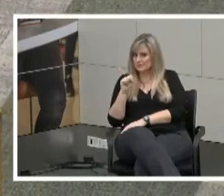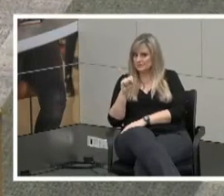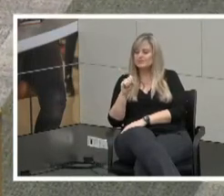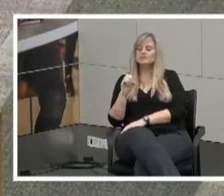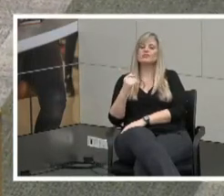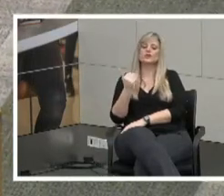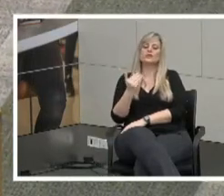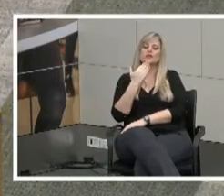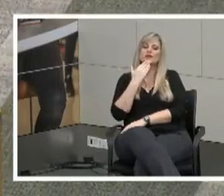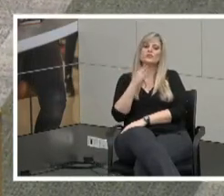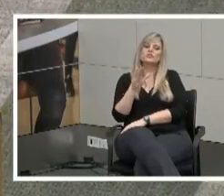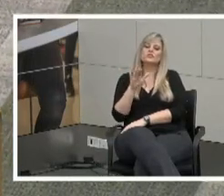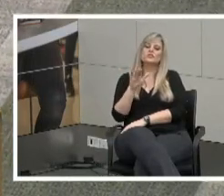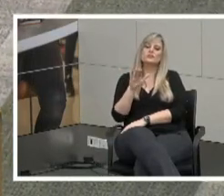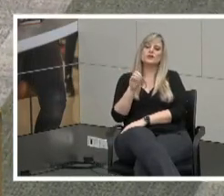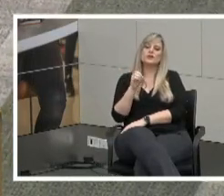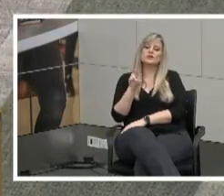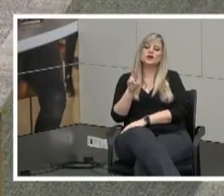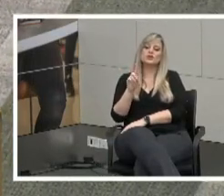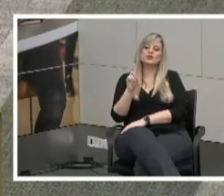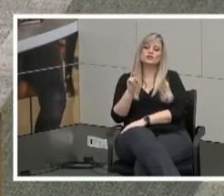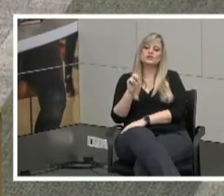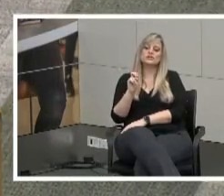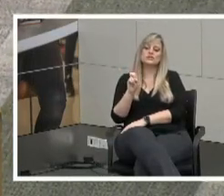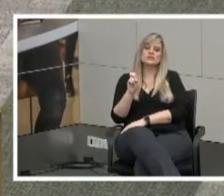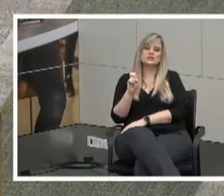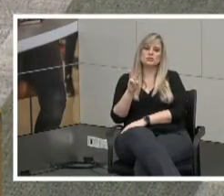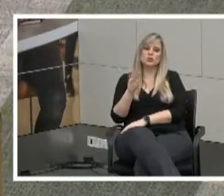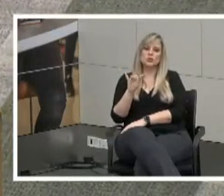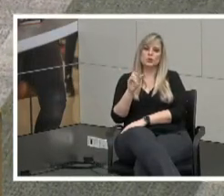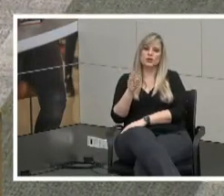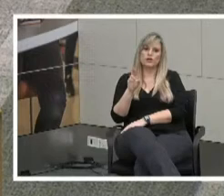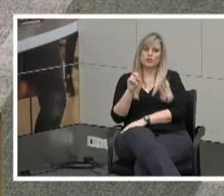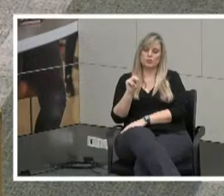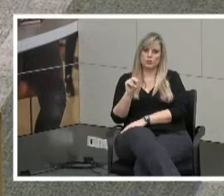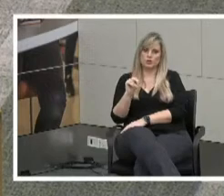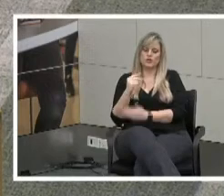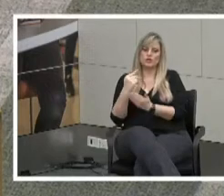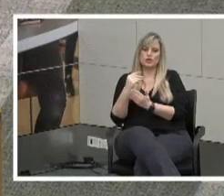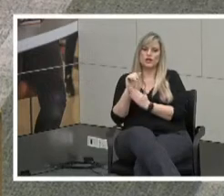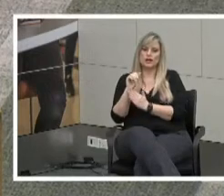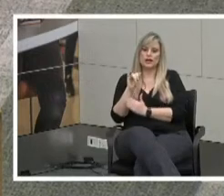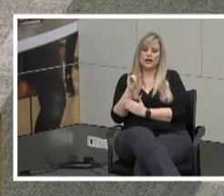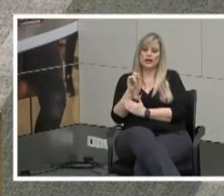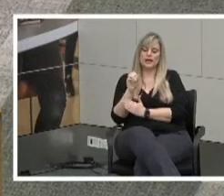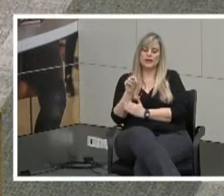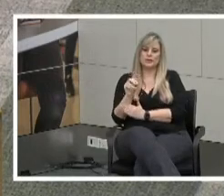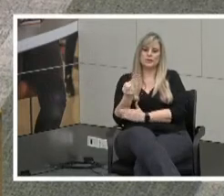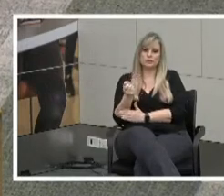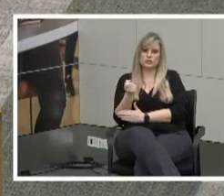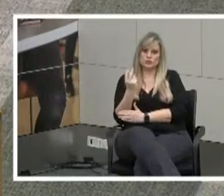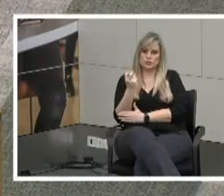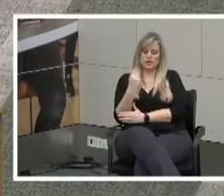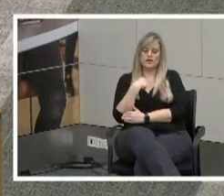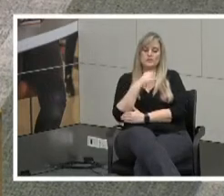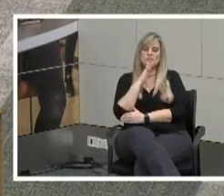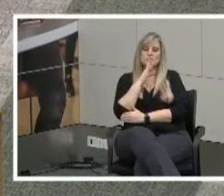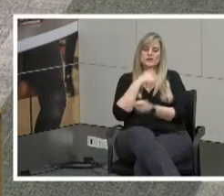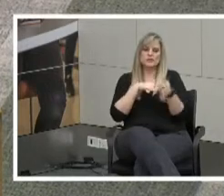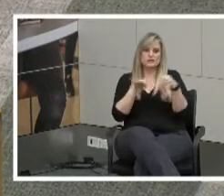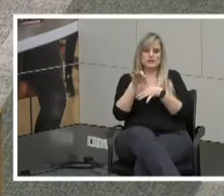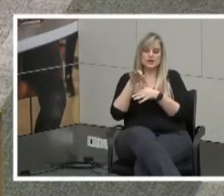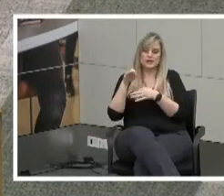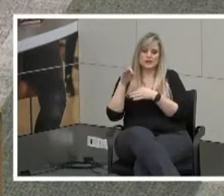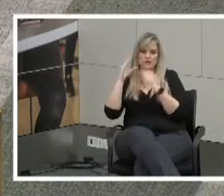yes ma'am thank you Dr Denise wilbourne again item 12 speaking for a teacher at a nonnes